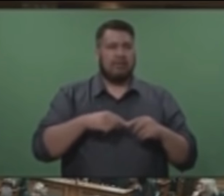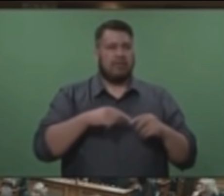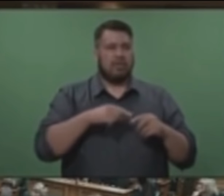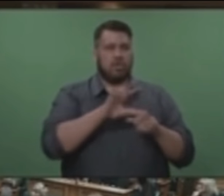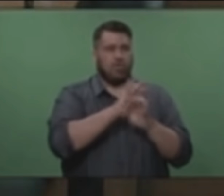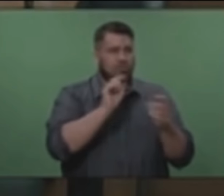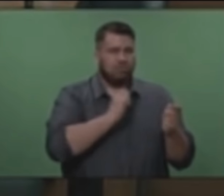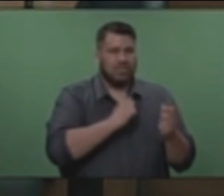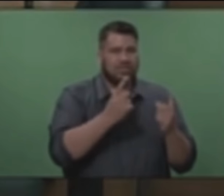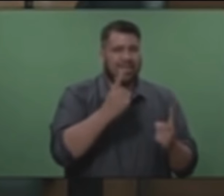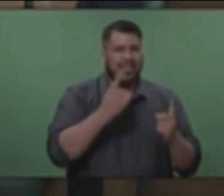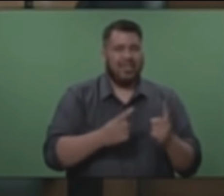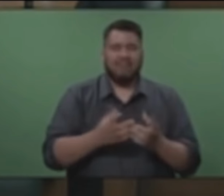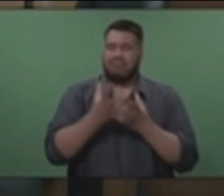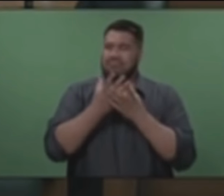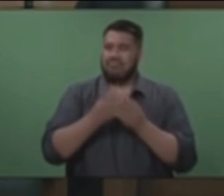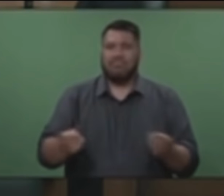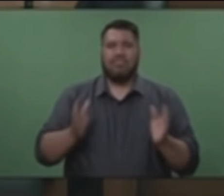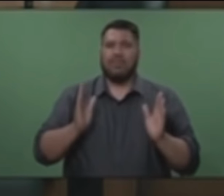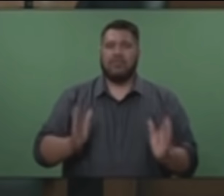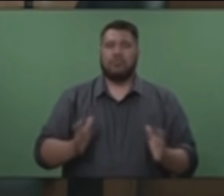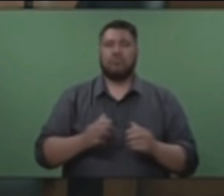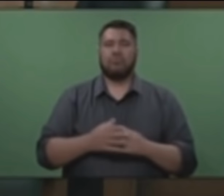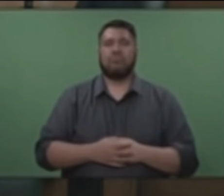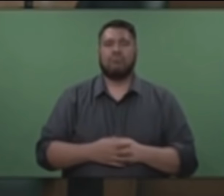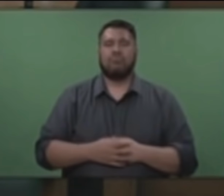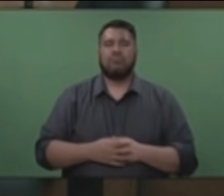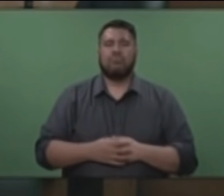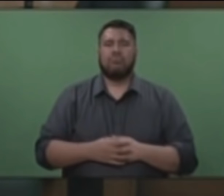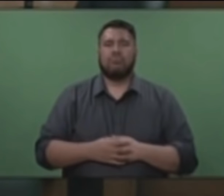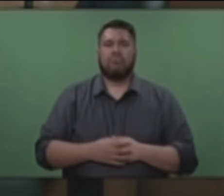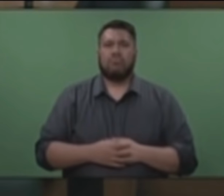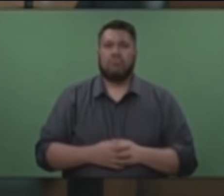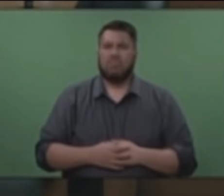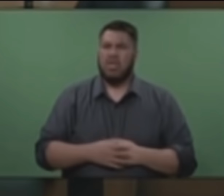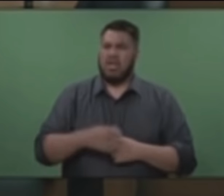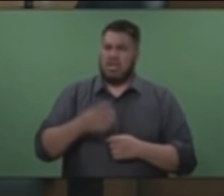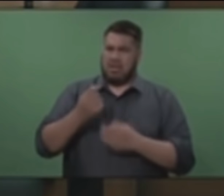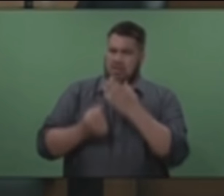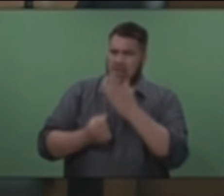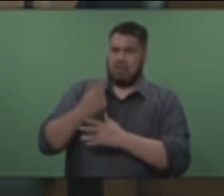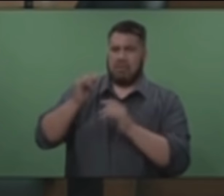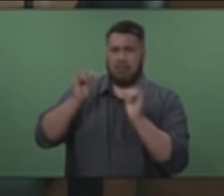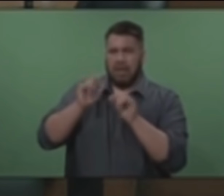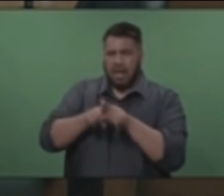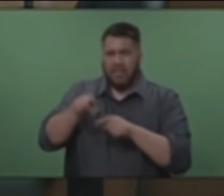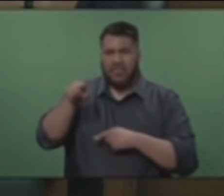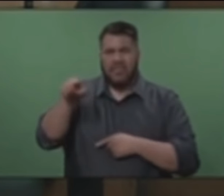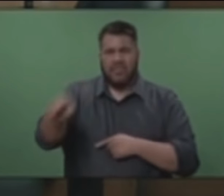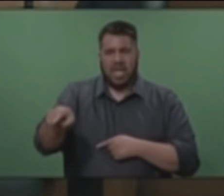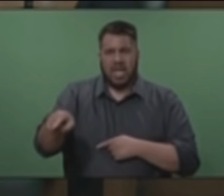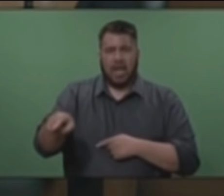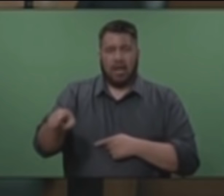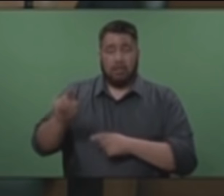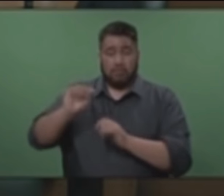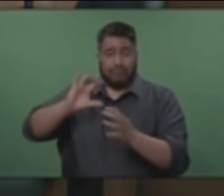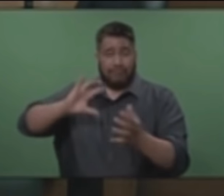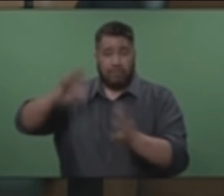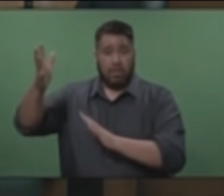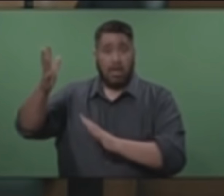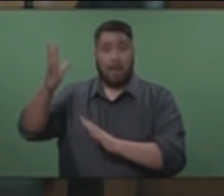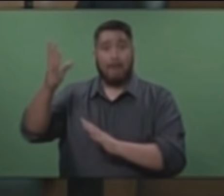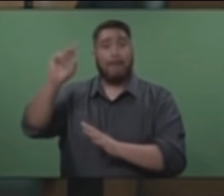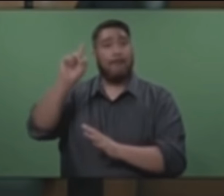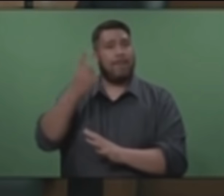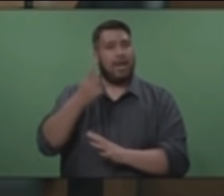when tragic, evil acts occur, we see an immediate counterweight of bravery